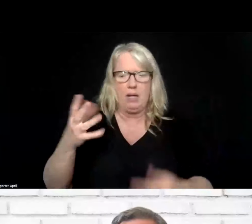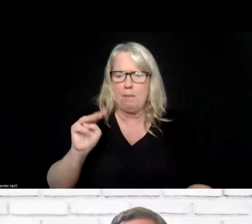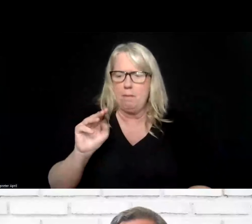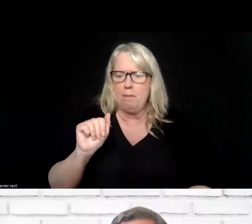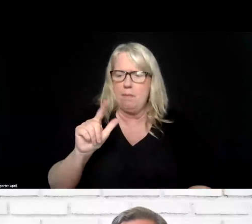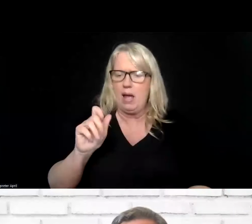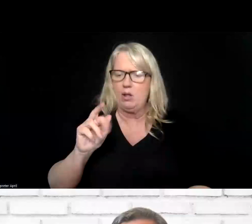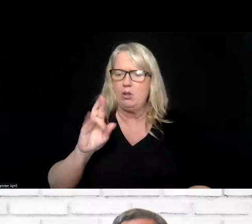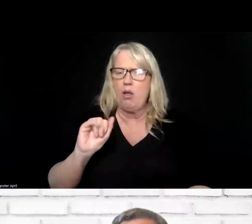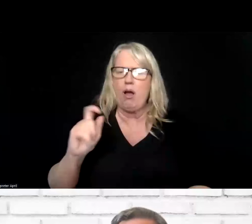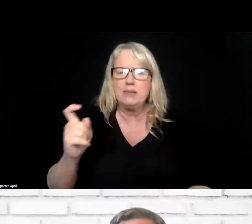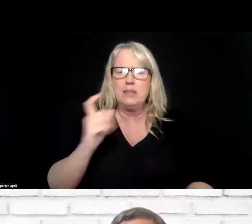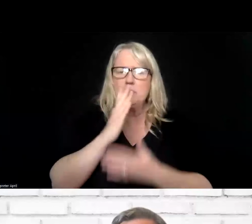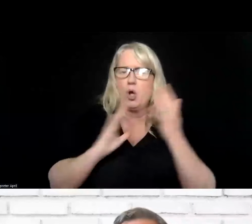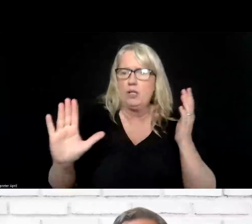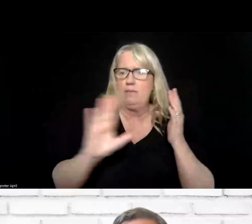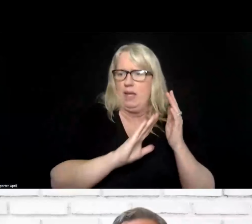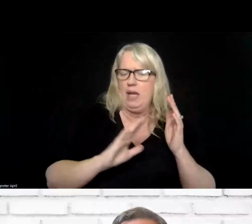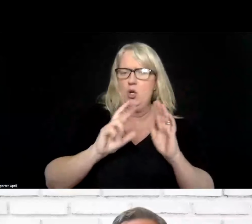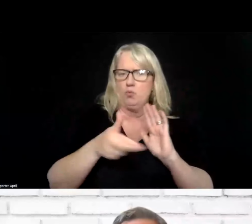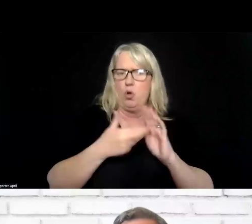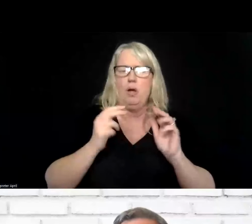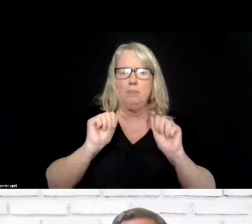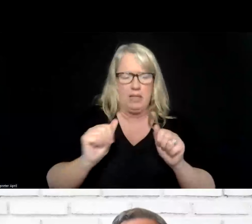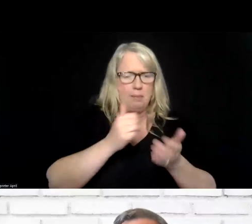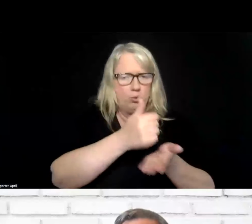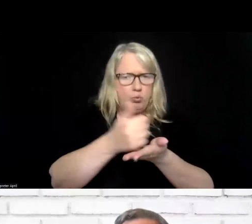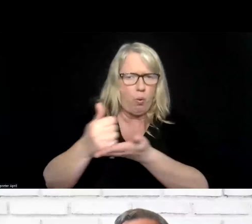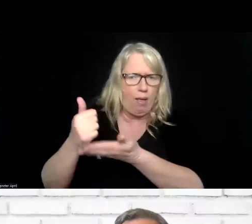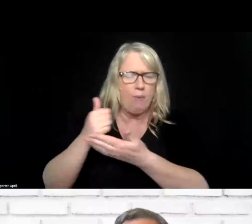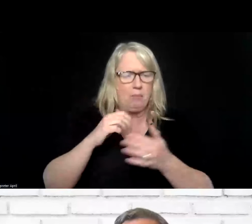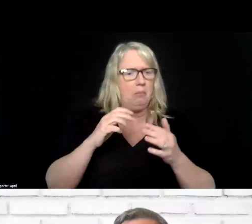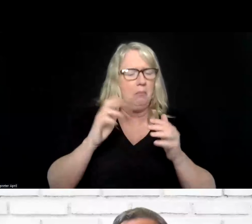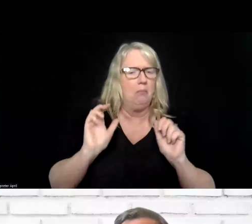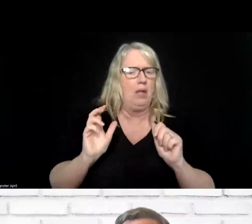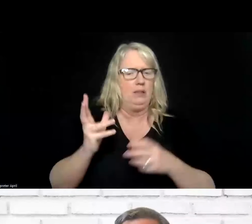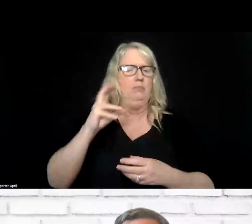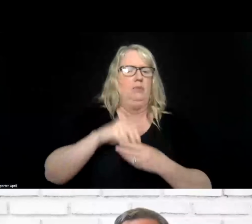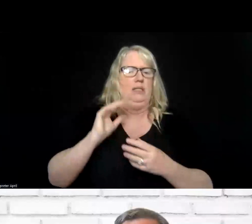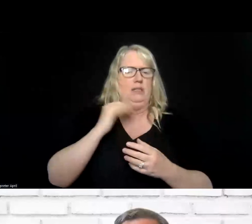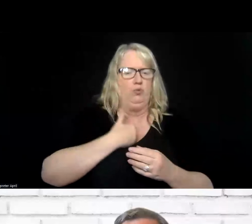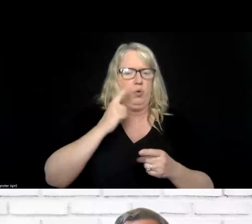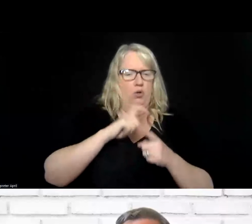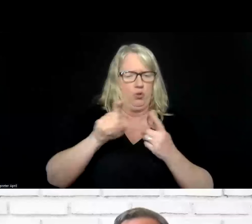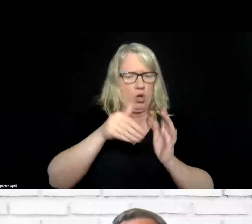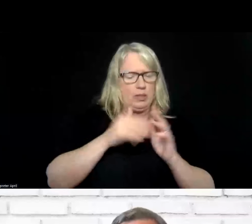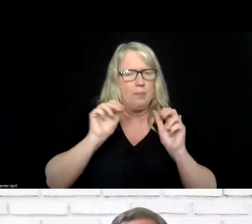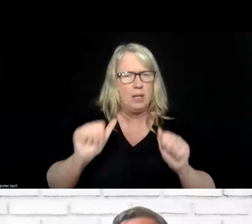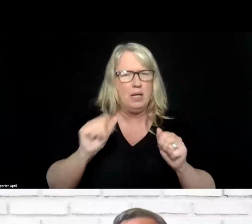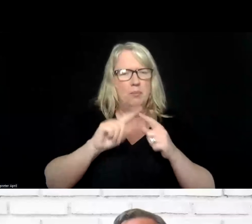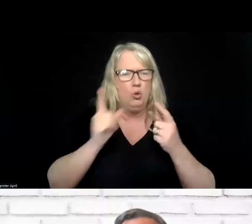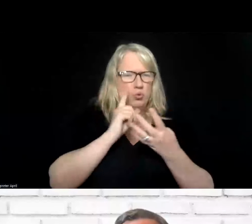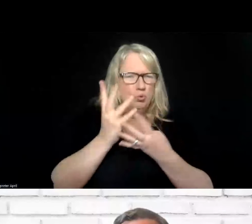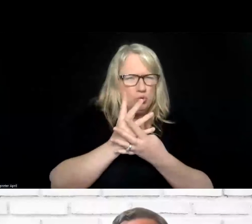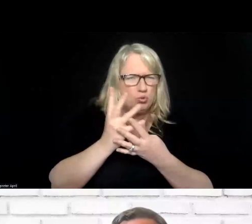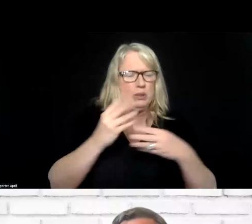out in the communities as part of their role, and being able to help do that, having built into our call centers the ability to screen and give resources